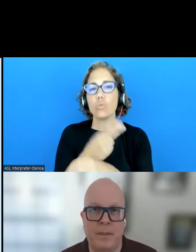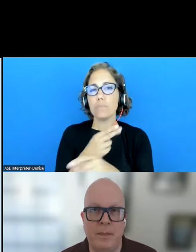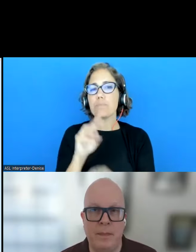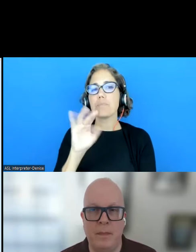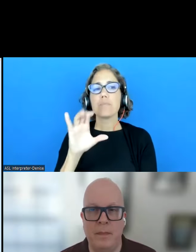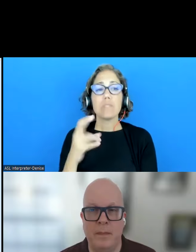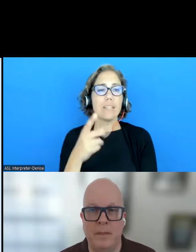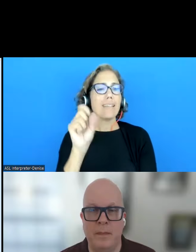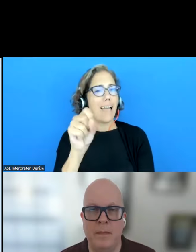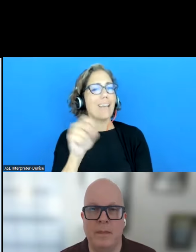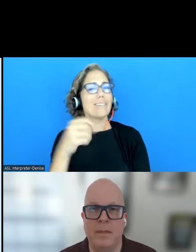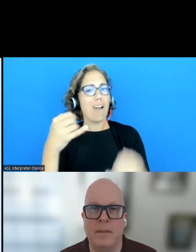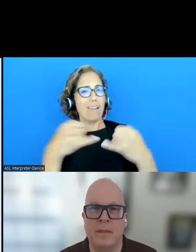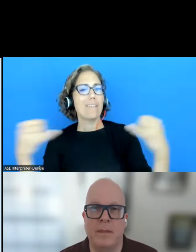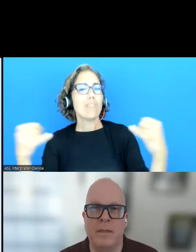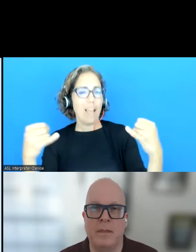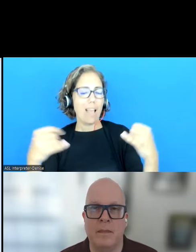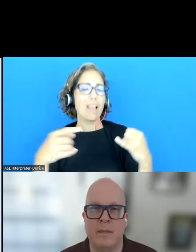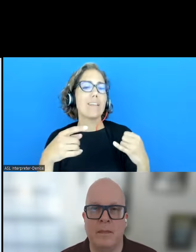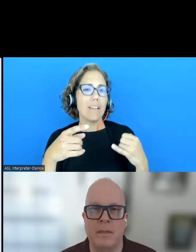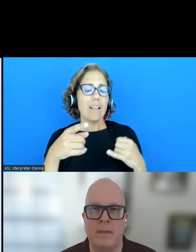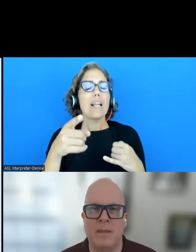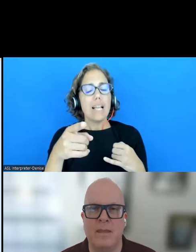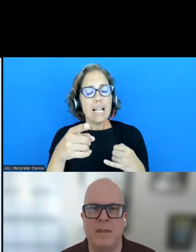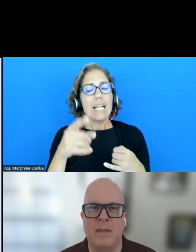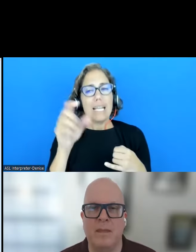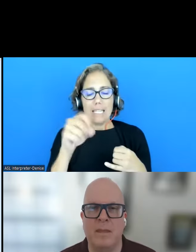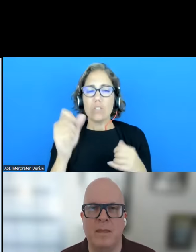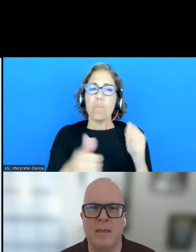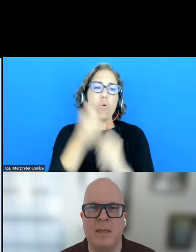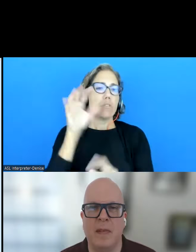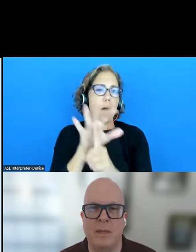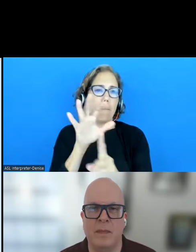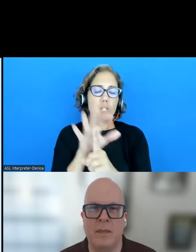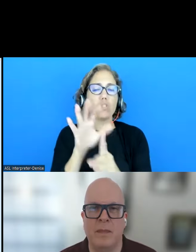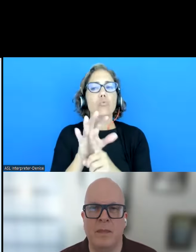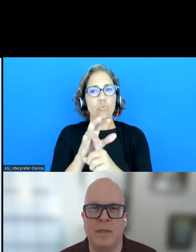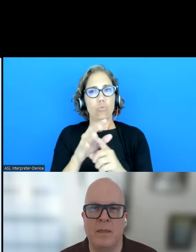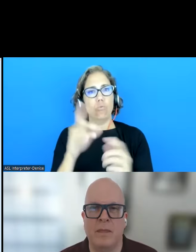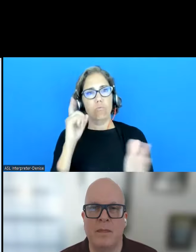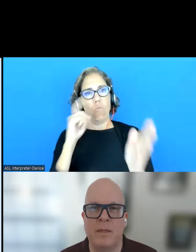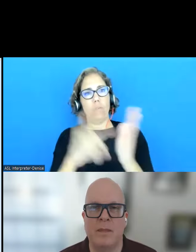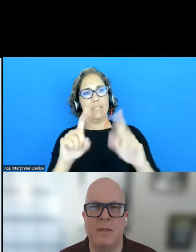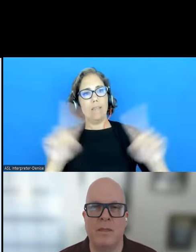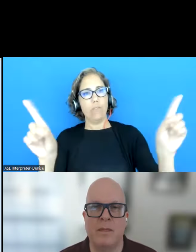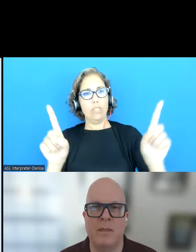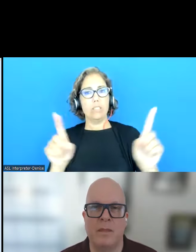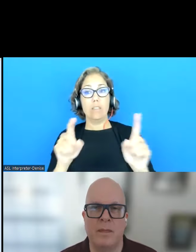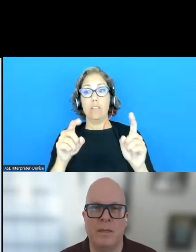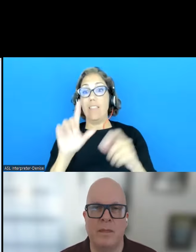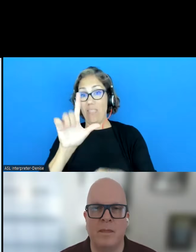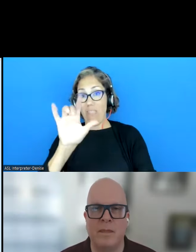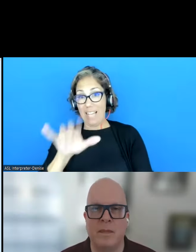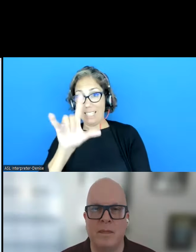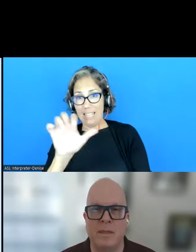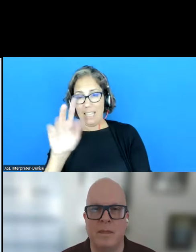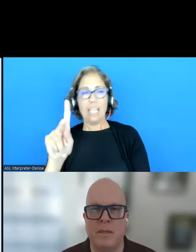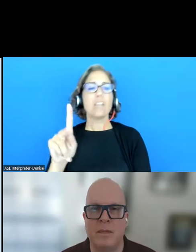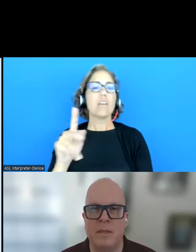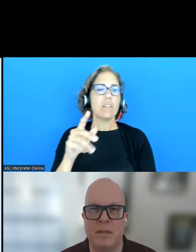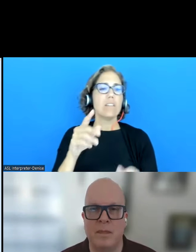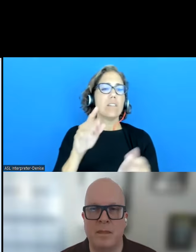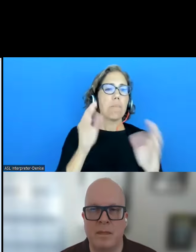popular way to distinguish links from the rest of the content. The guideline requires actually to make them